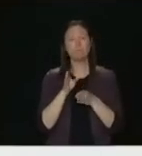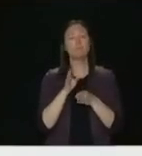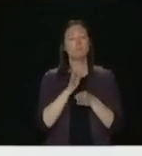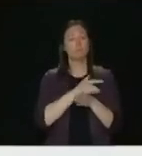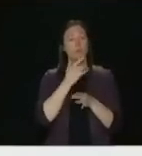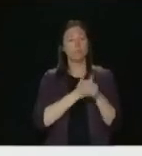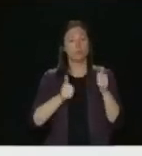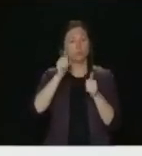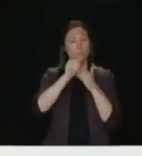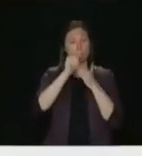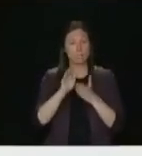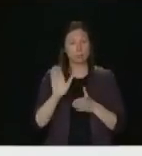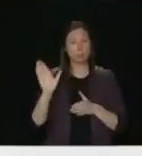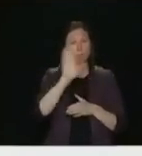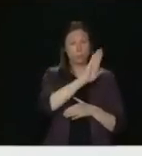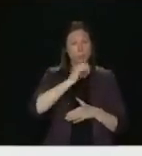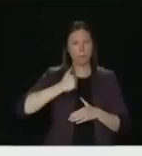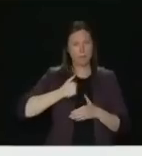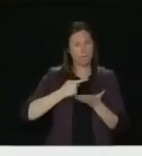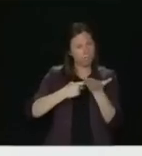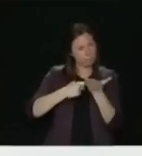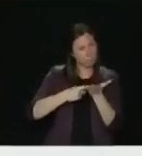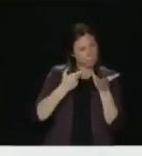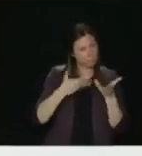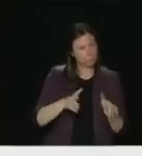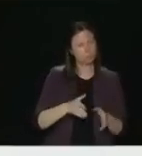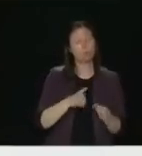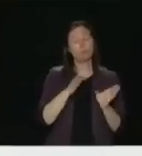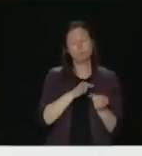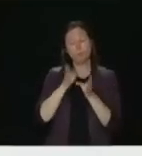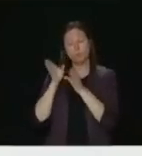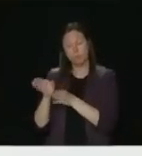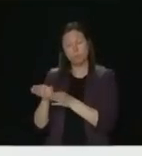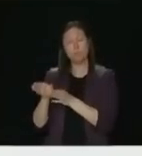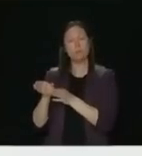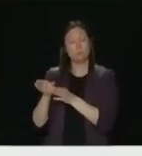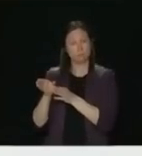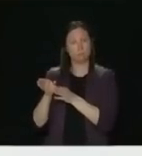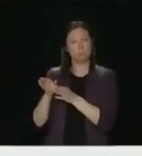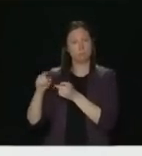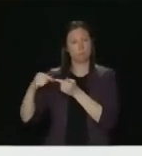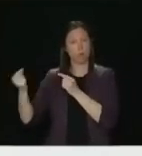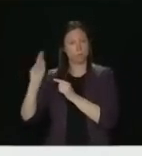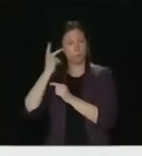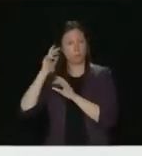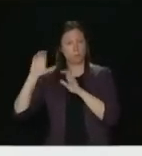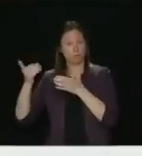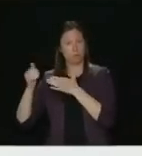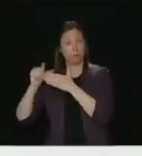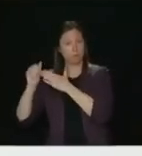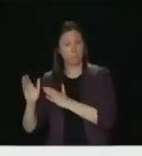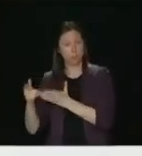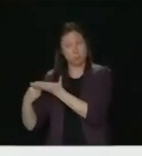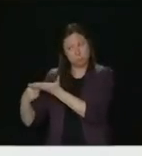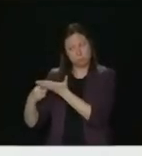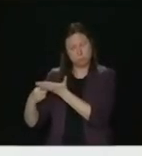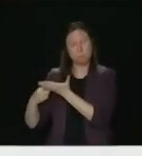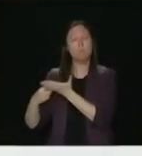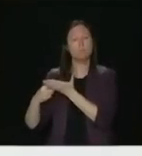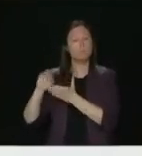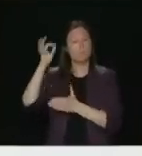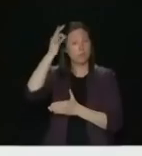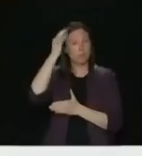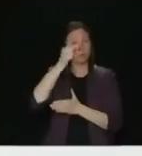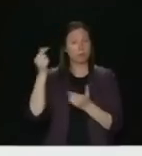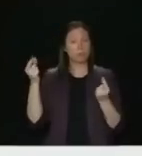premiers of all provinces and territories, and after speaking with the leaders of the opposition parties, the federal government